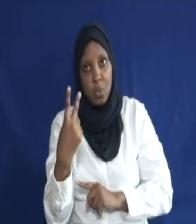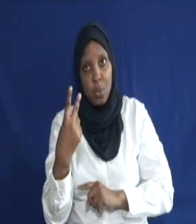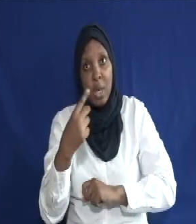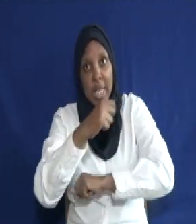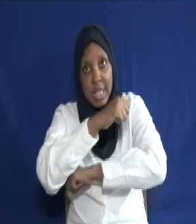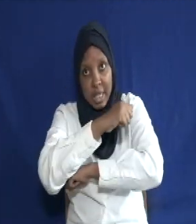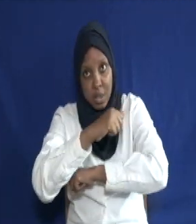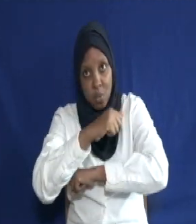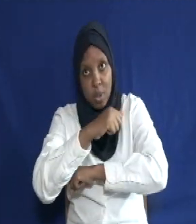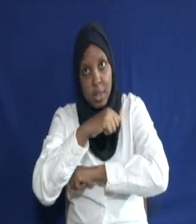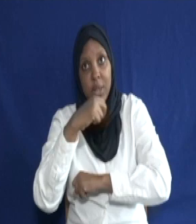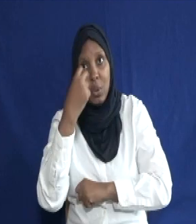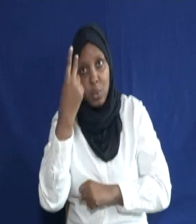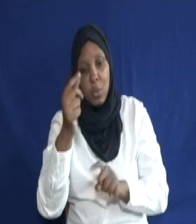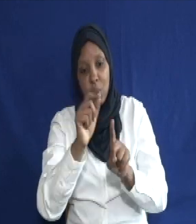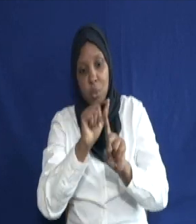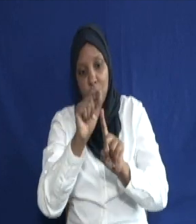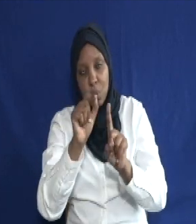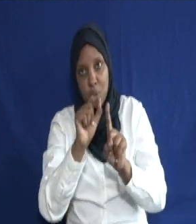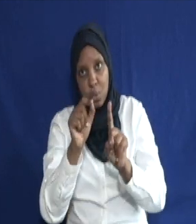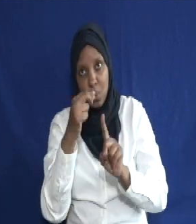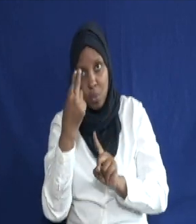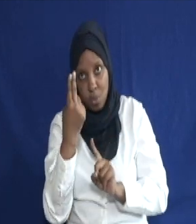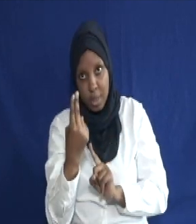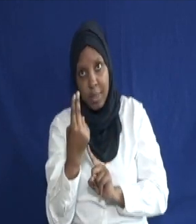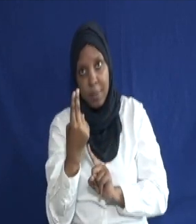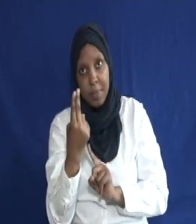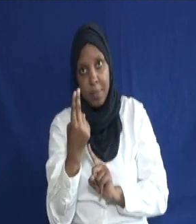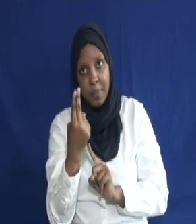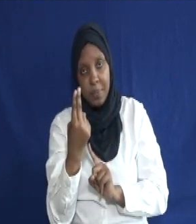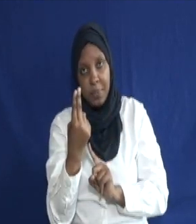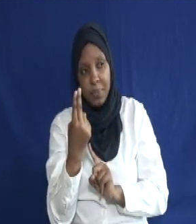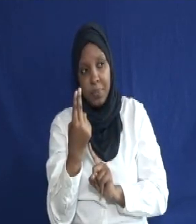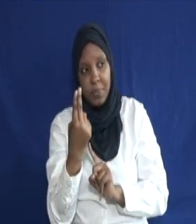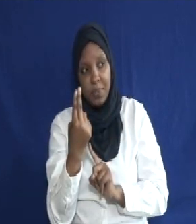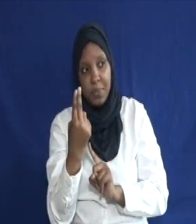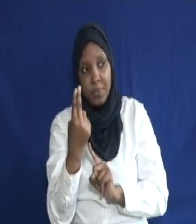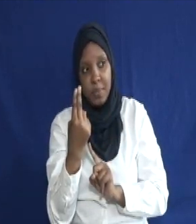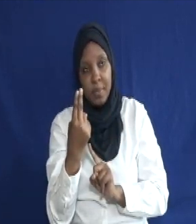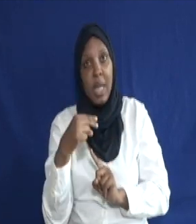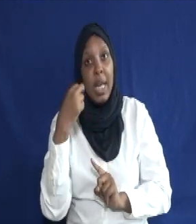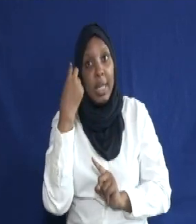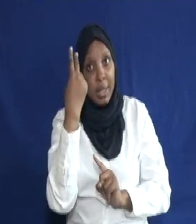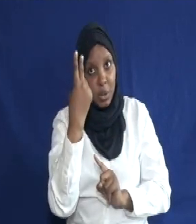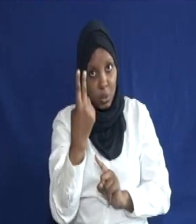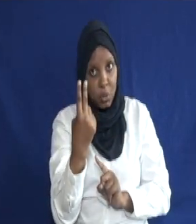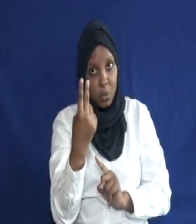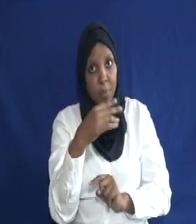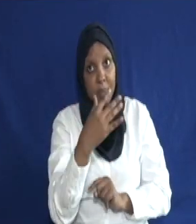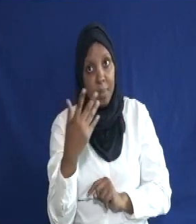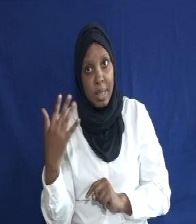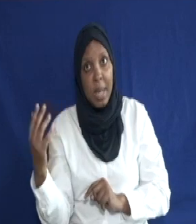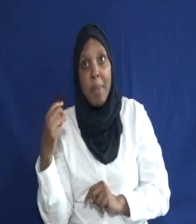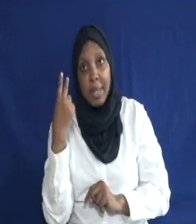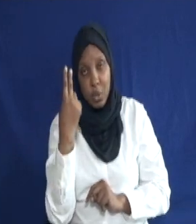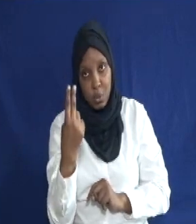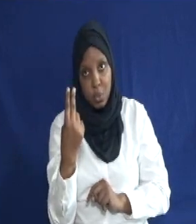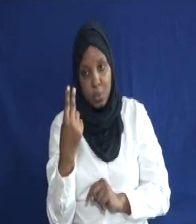Number 9, this is equal to 3 times 3, which is equal to